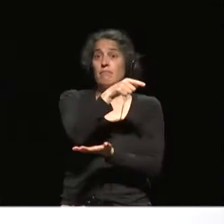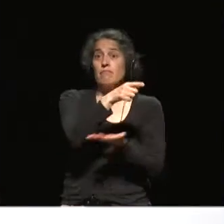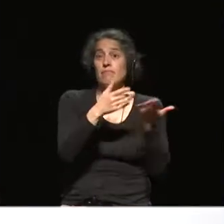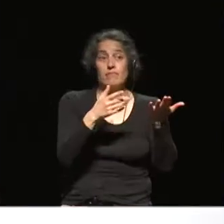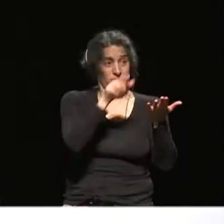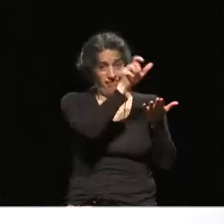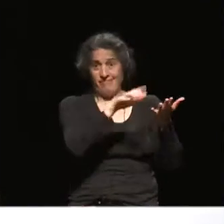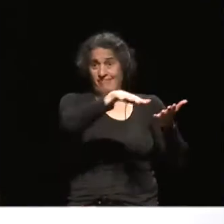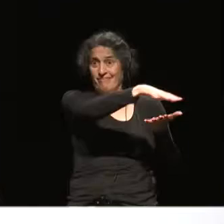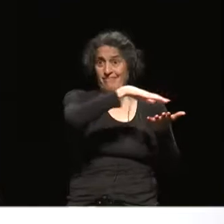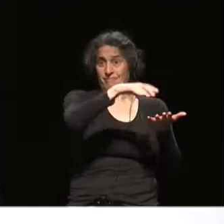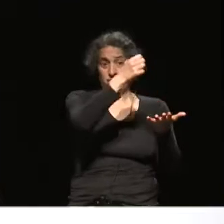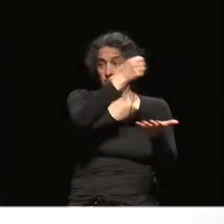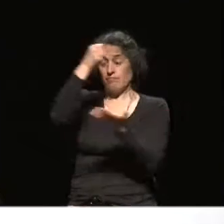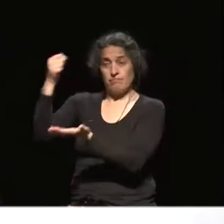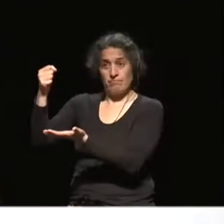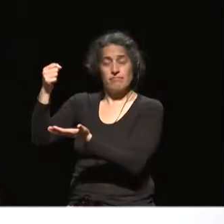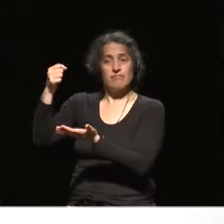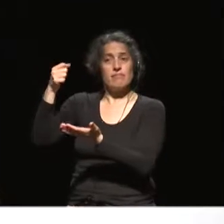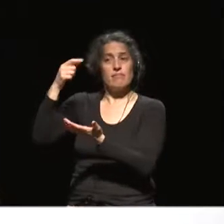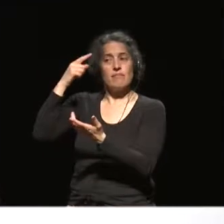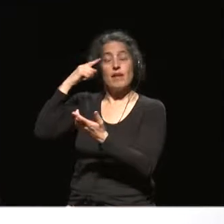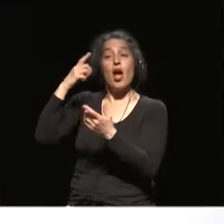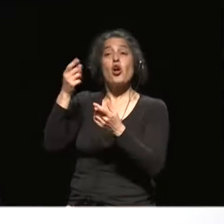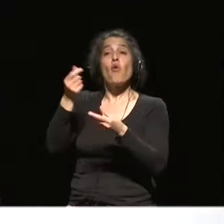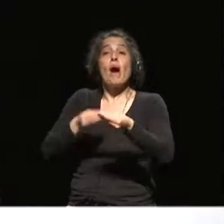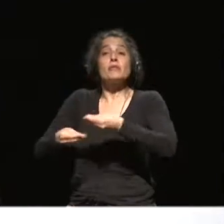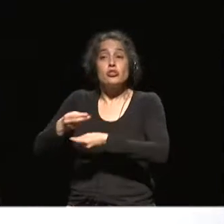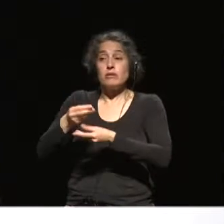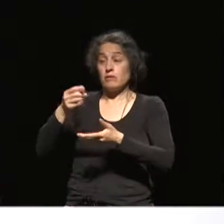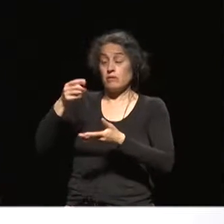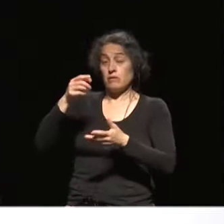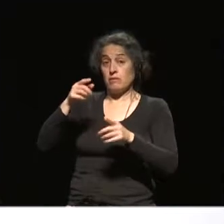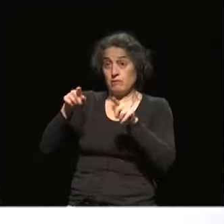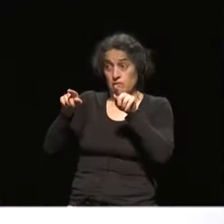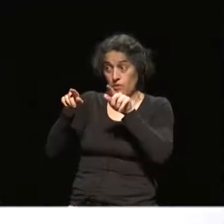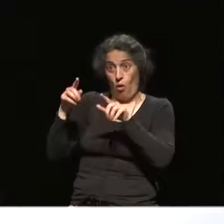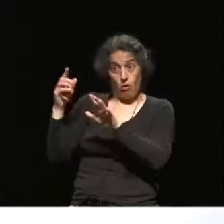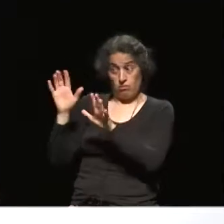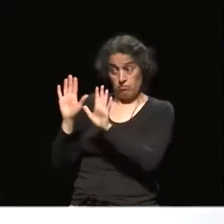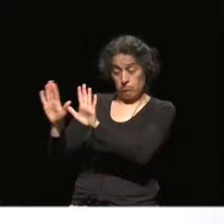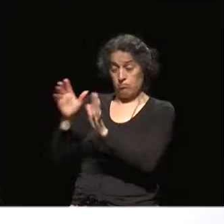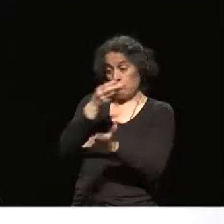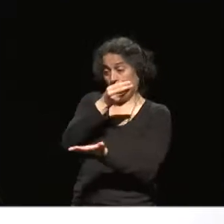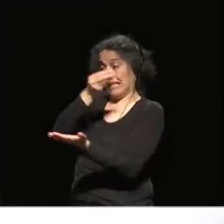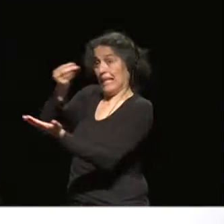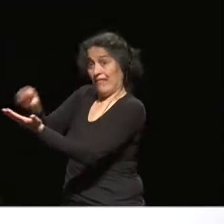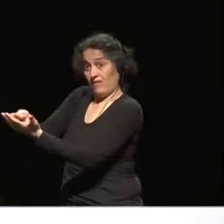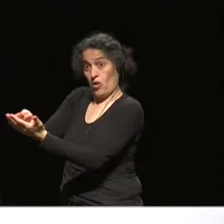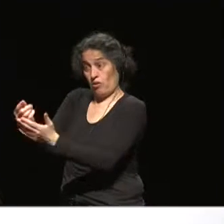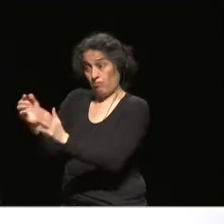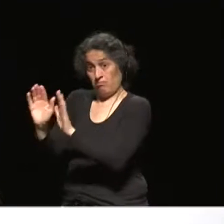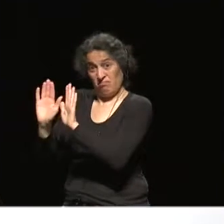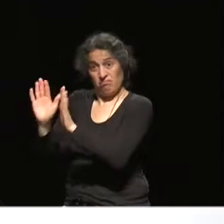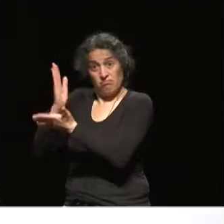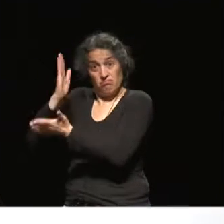some attention. It's not only in corruption those who receive, it's equally those who paid. I'm myself